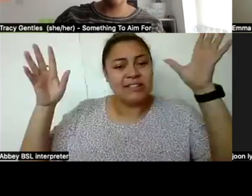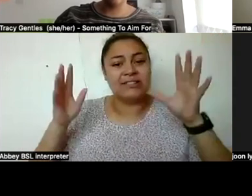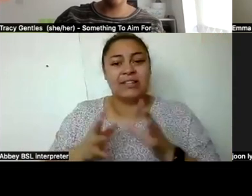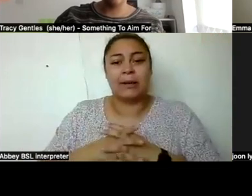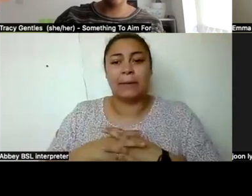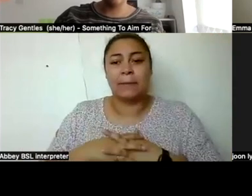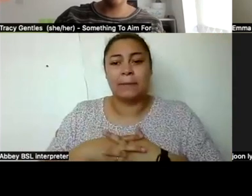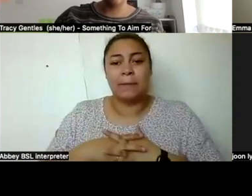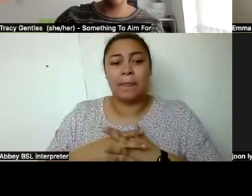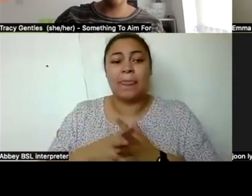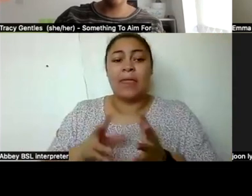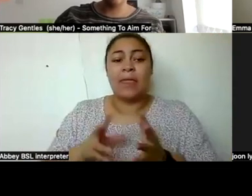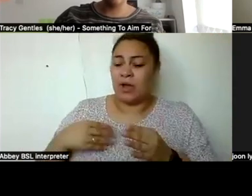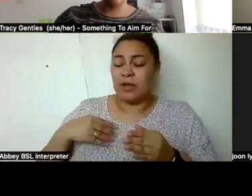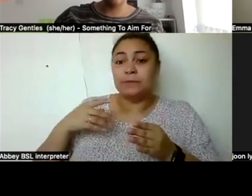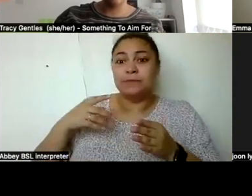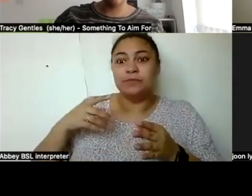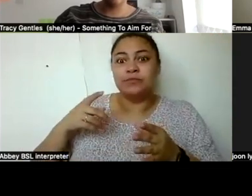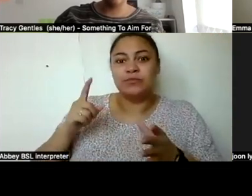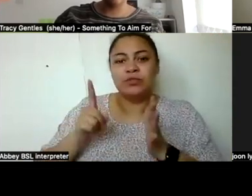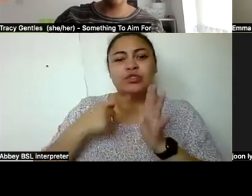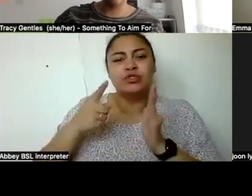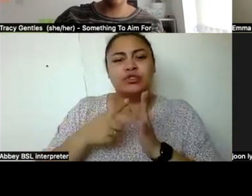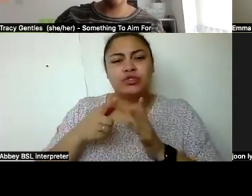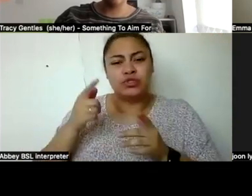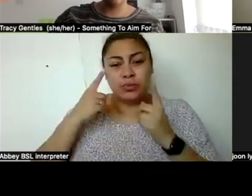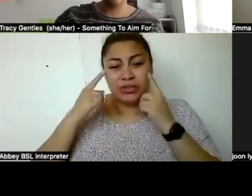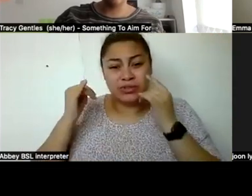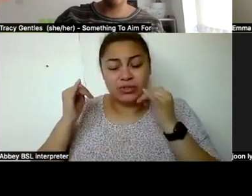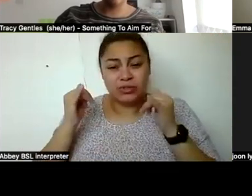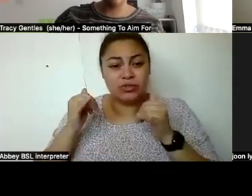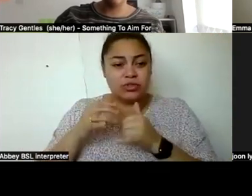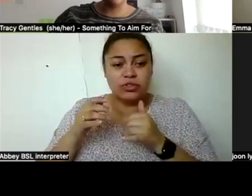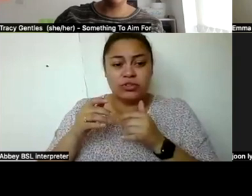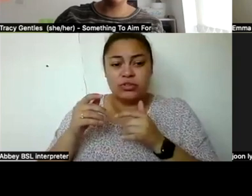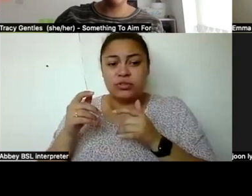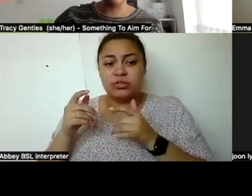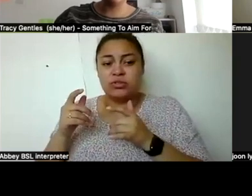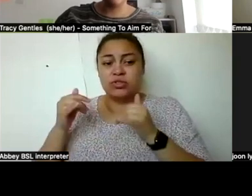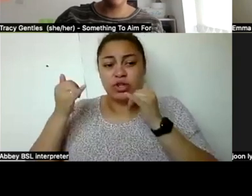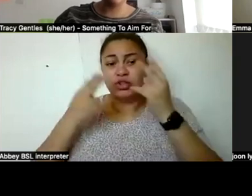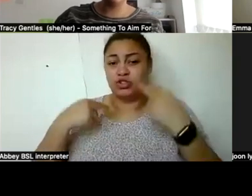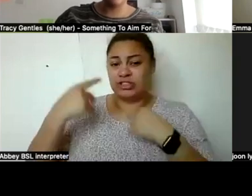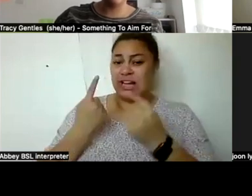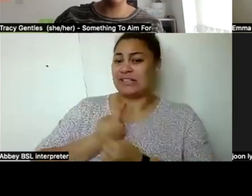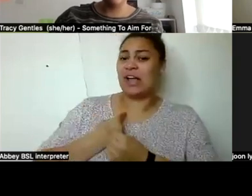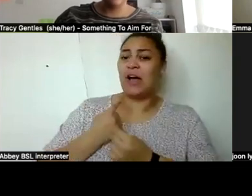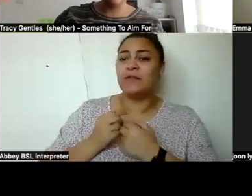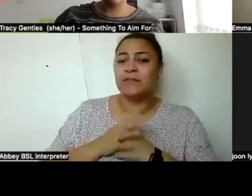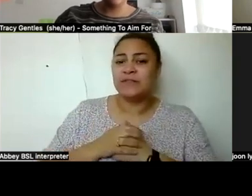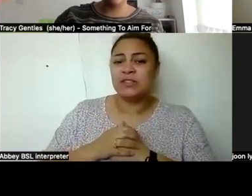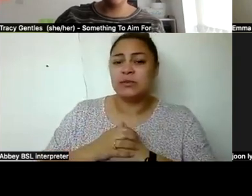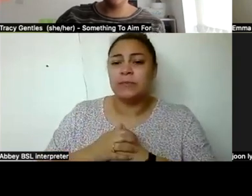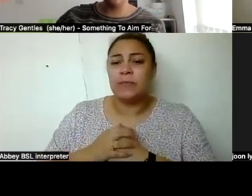our intentions, but others by their impact. And I think that's interesting. So how can we be more generous to